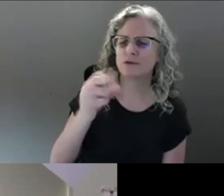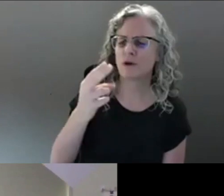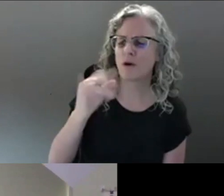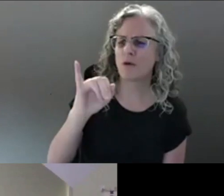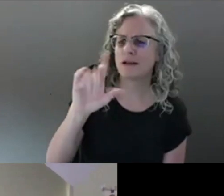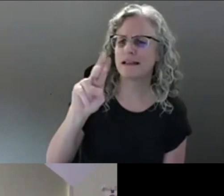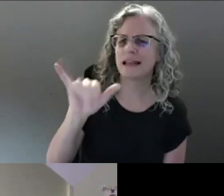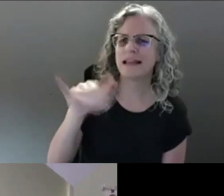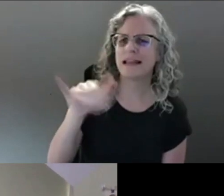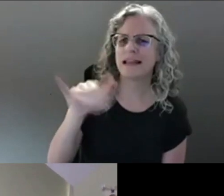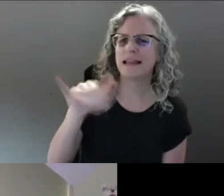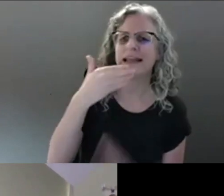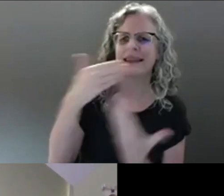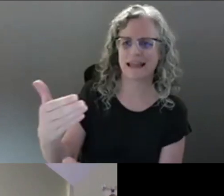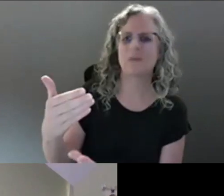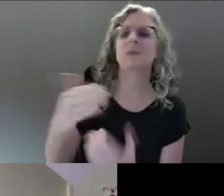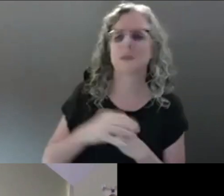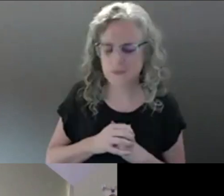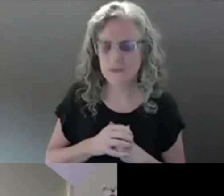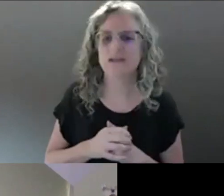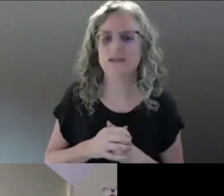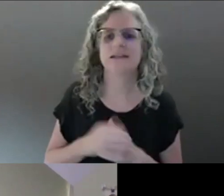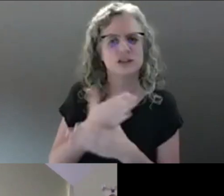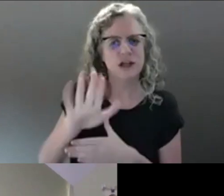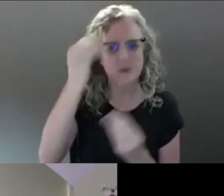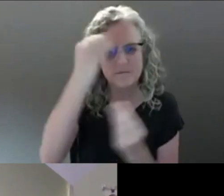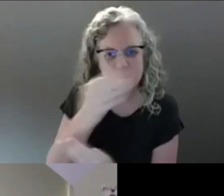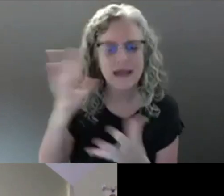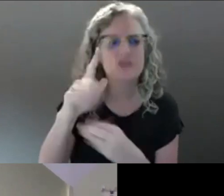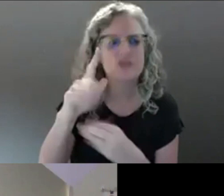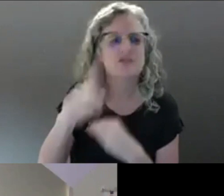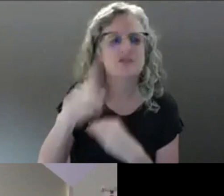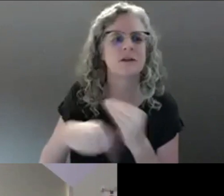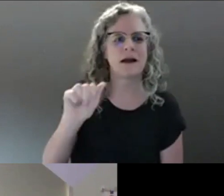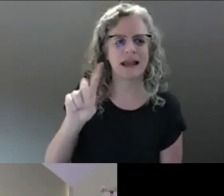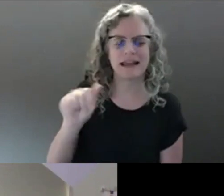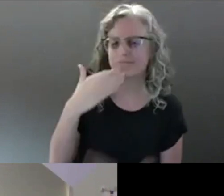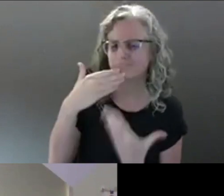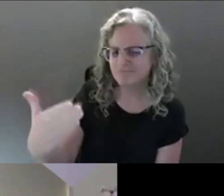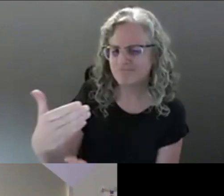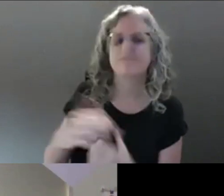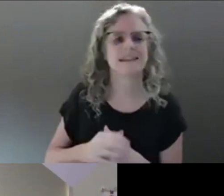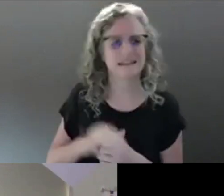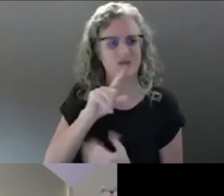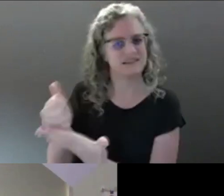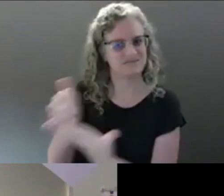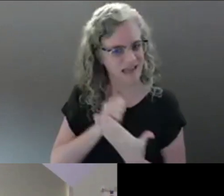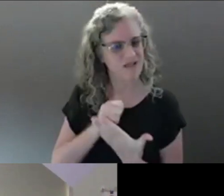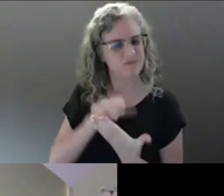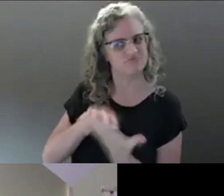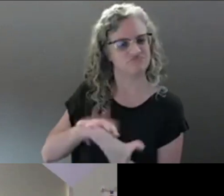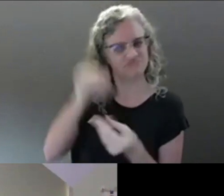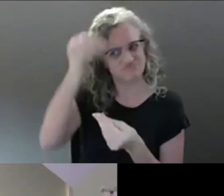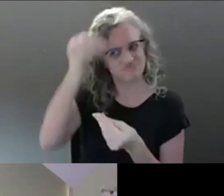the ADA. This was really informative, and it's really great to learn a little bit more about the history and